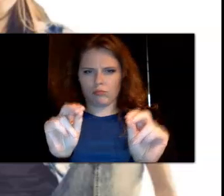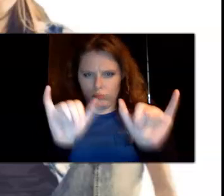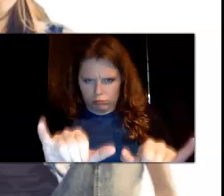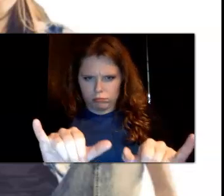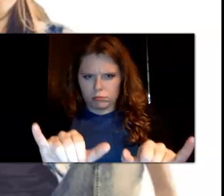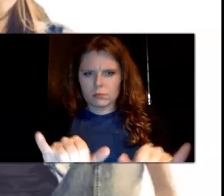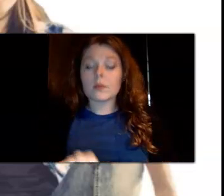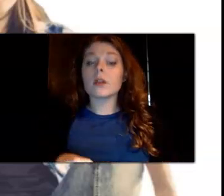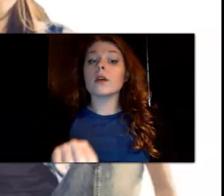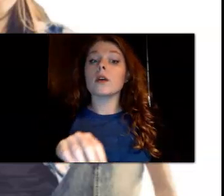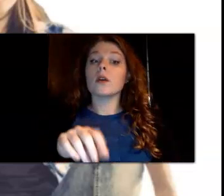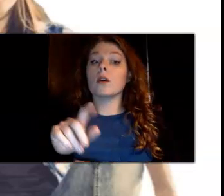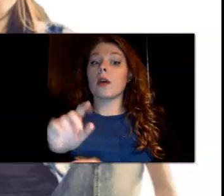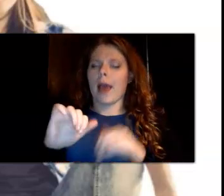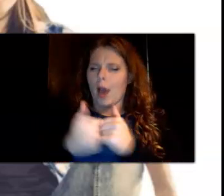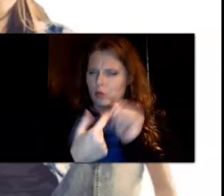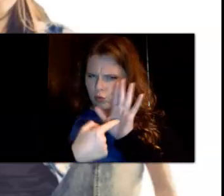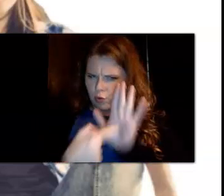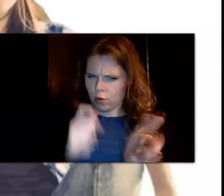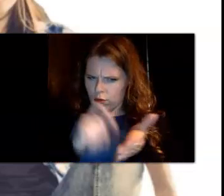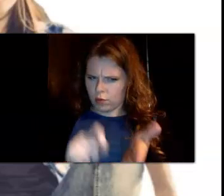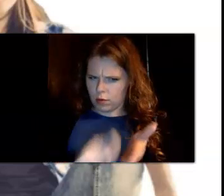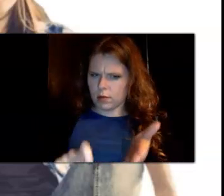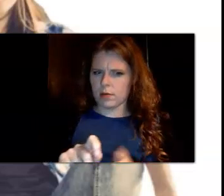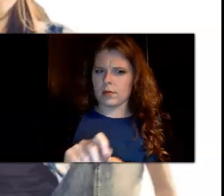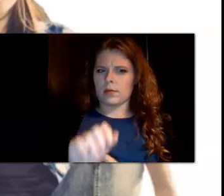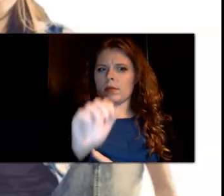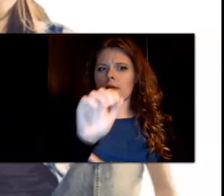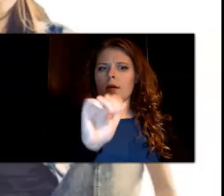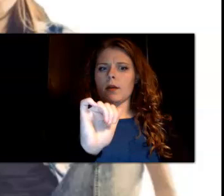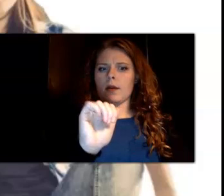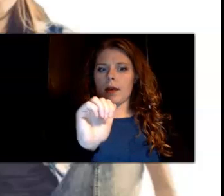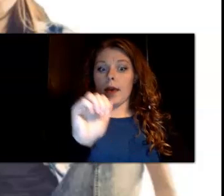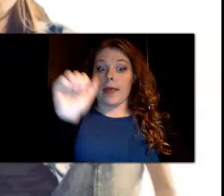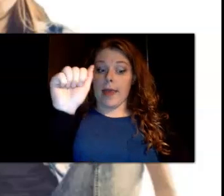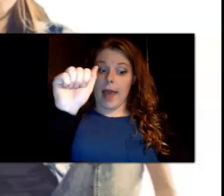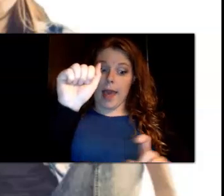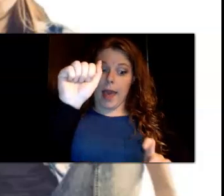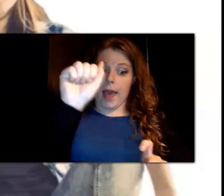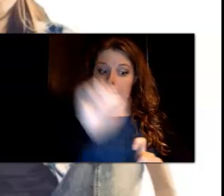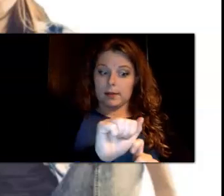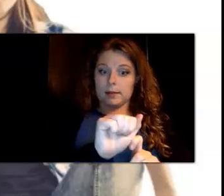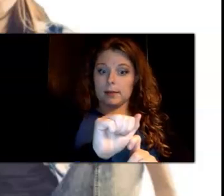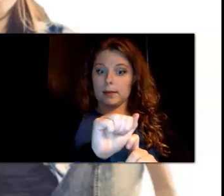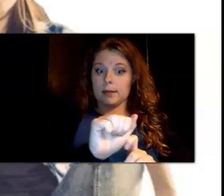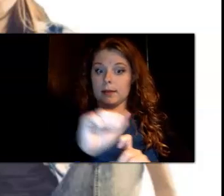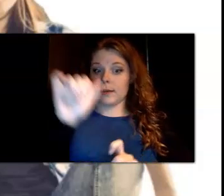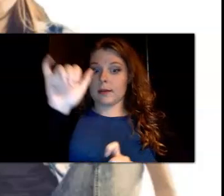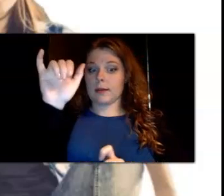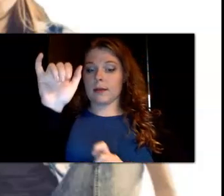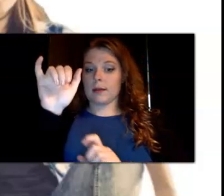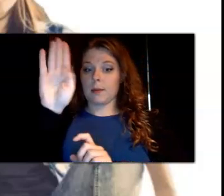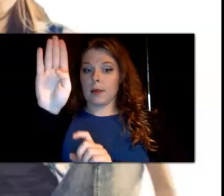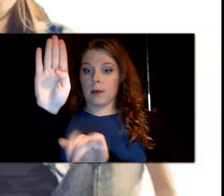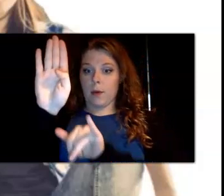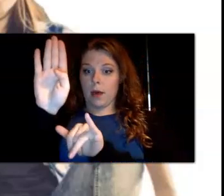We know that the notation for translation requires applying the a value to the x-coordinate and the b value to the